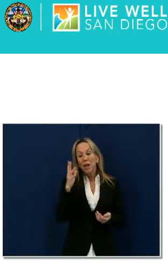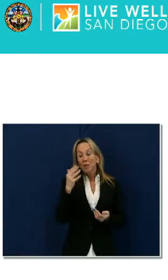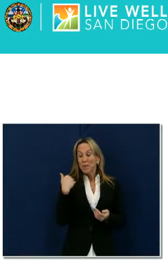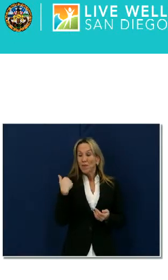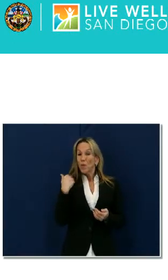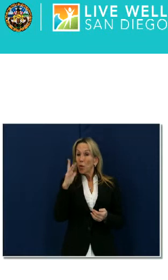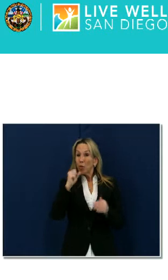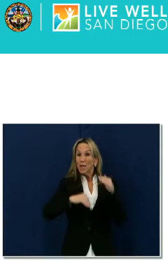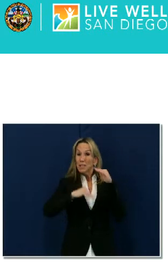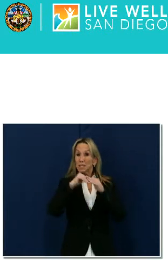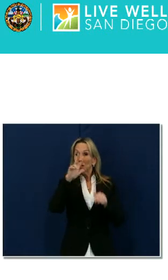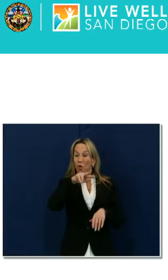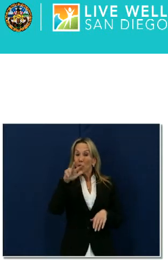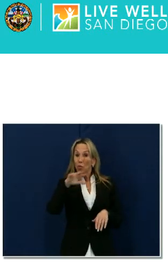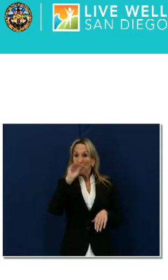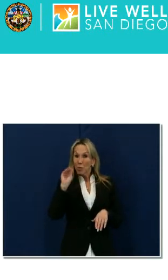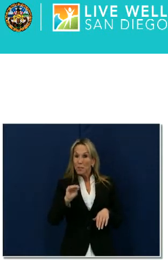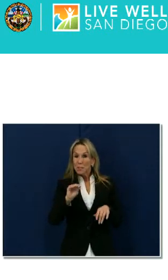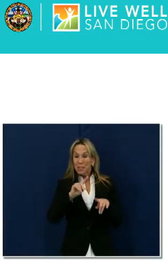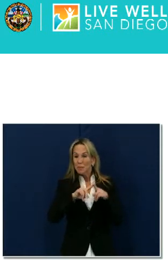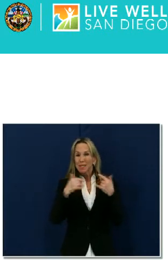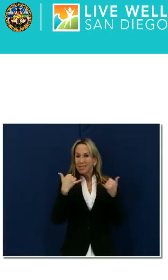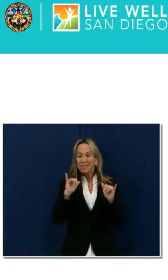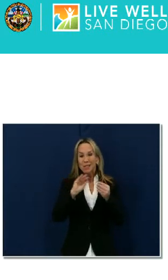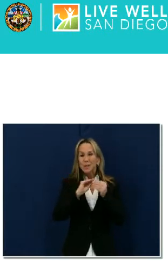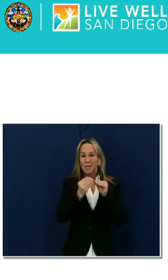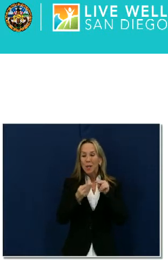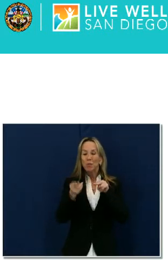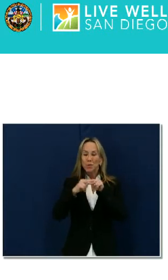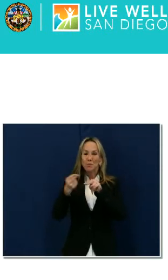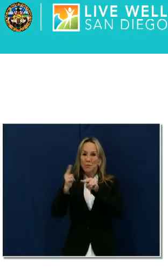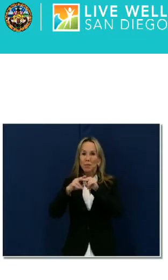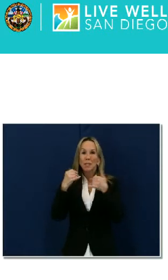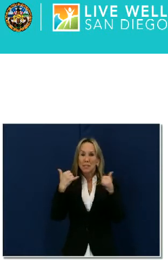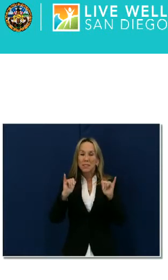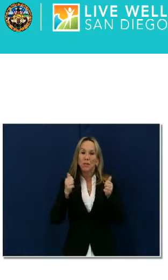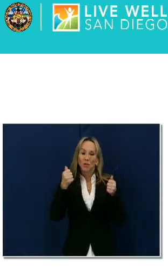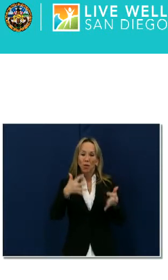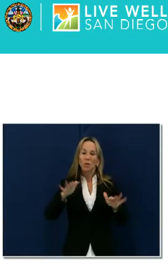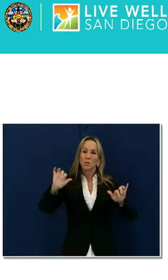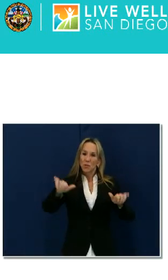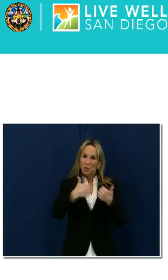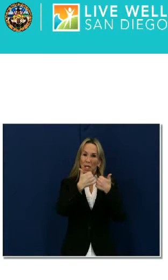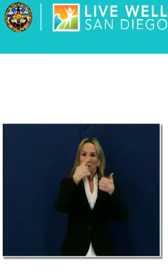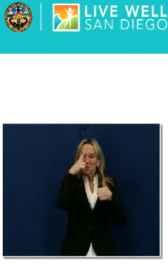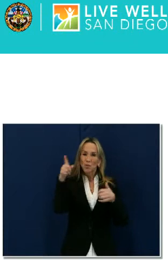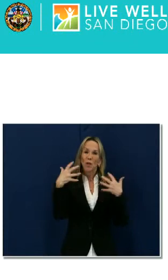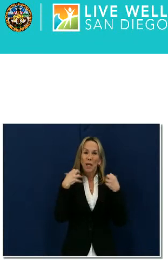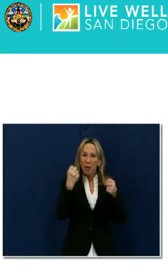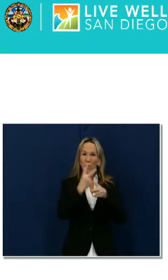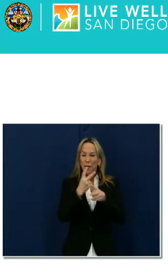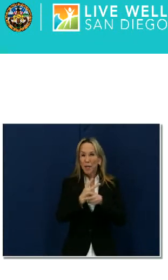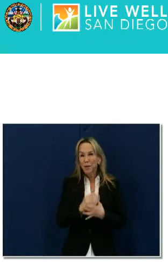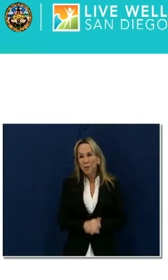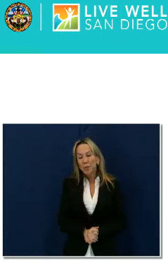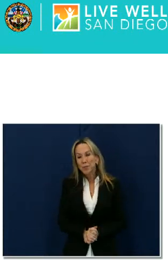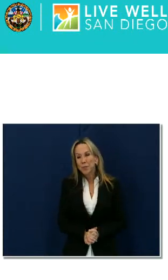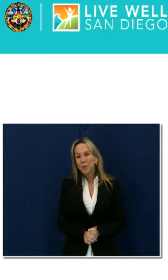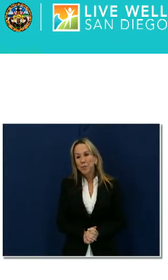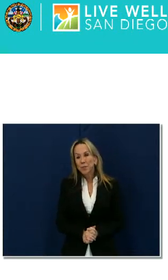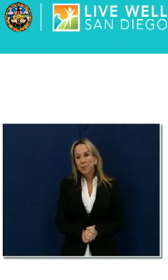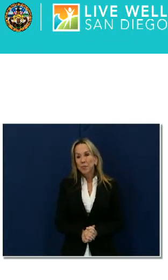33%, but the numbers are still increasing and challenging our healthcare system.